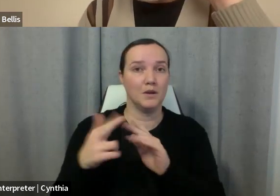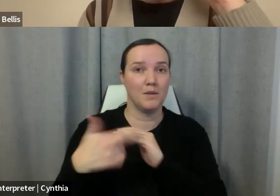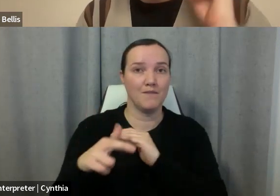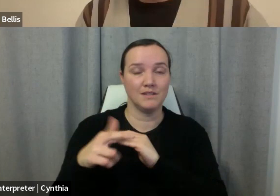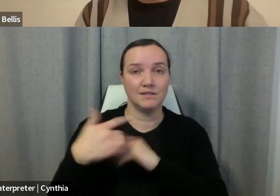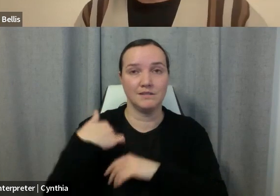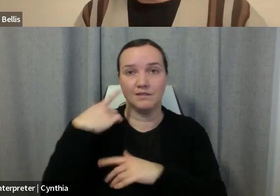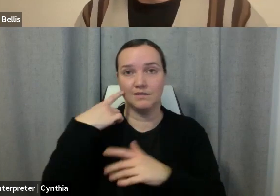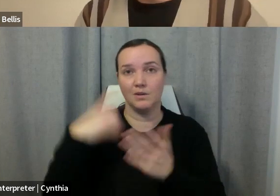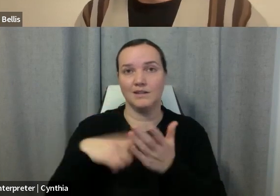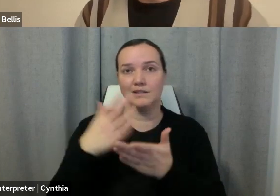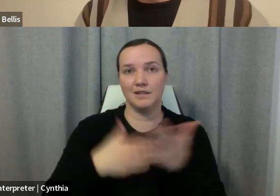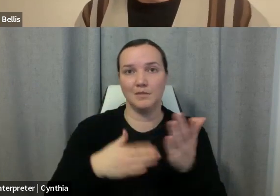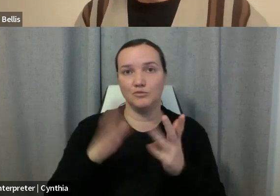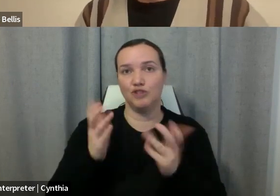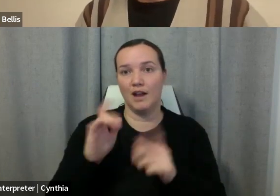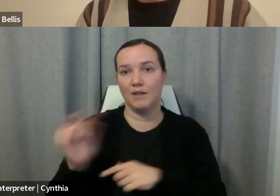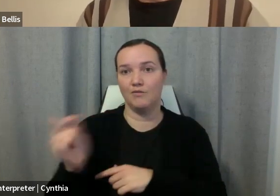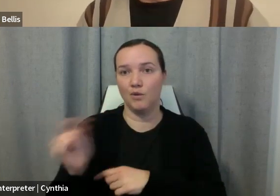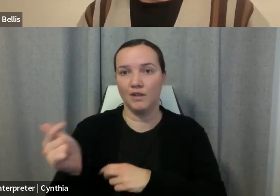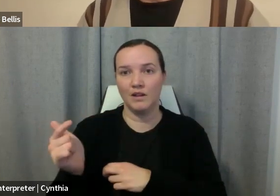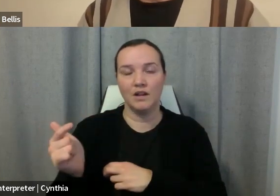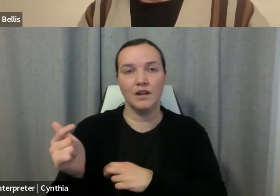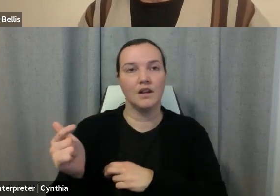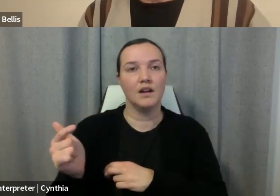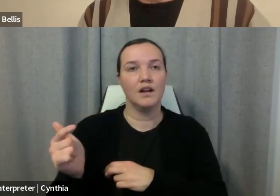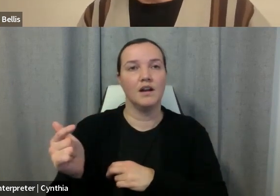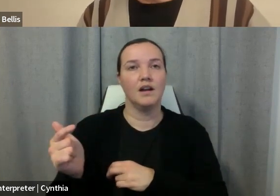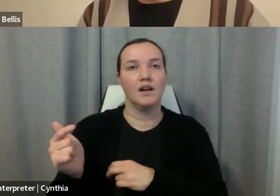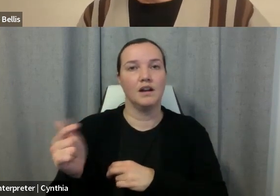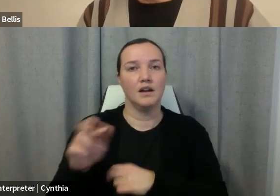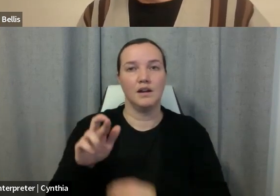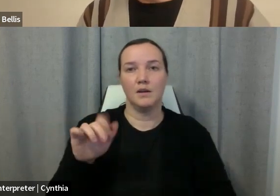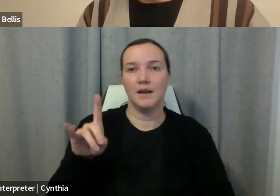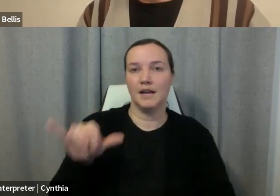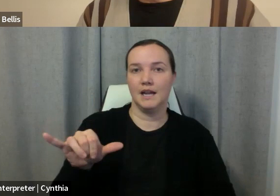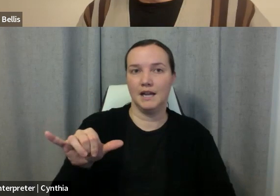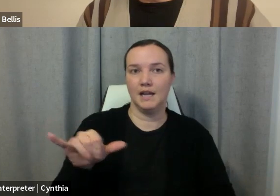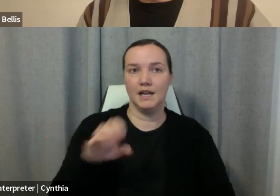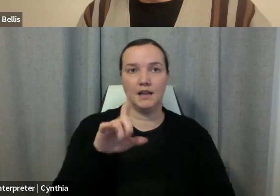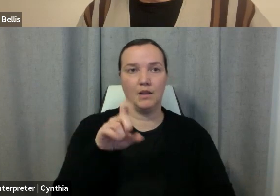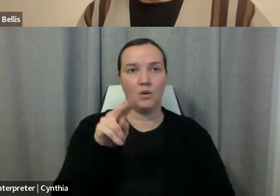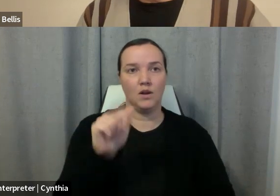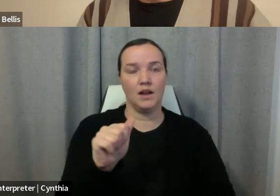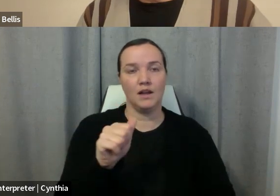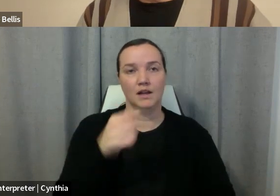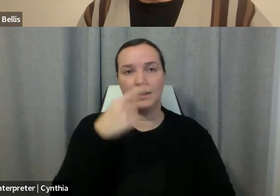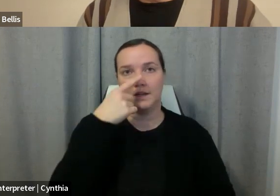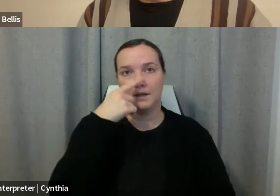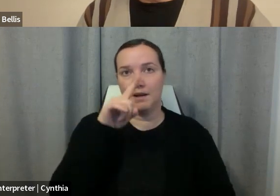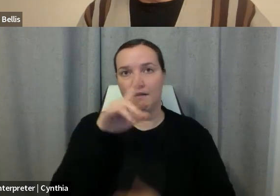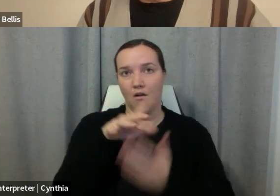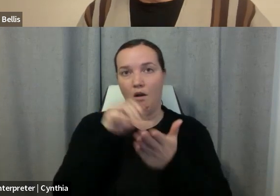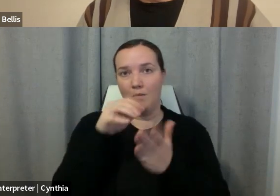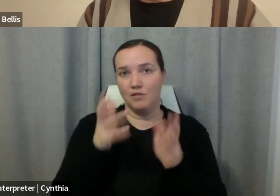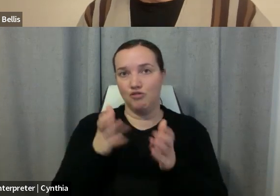forth in the chat, and I'm going to encourage and maybe you would do this anyway, Randy and Ilona, is to, if we can copy the